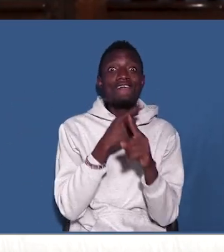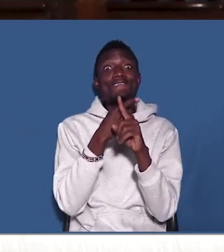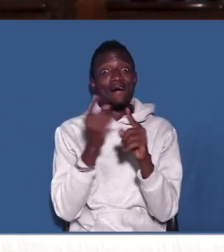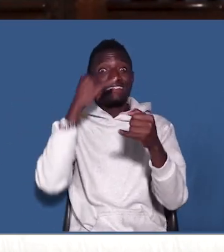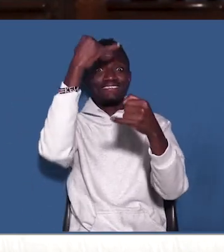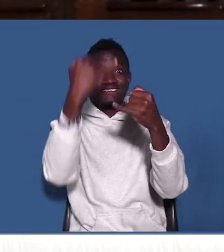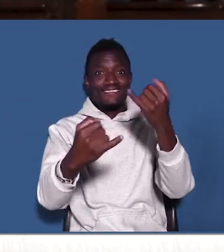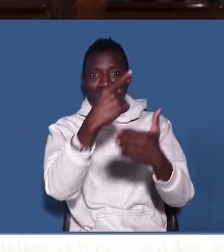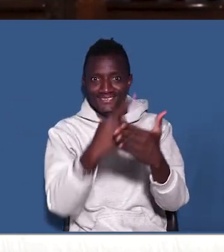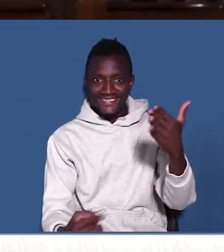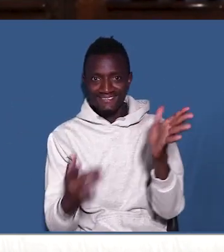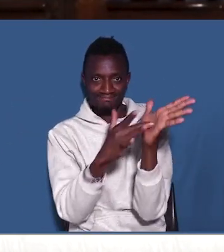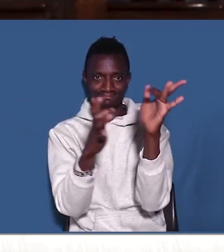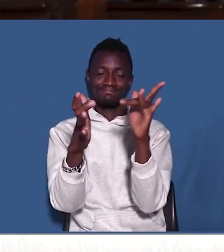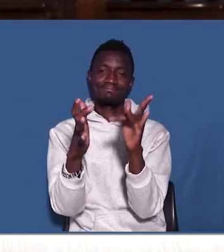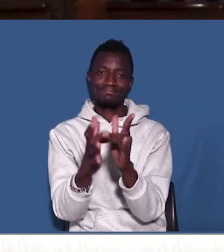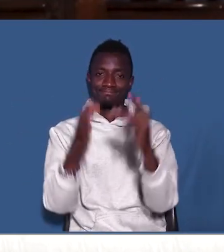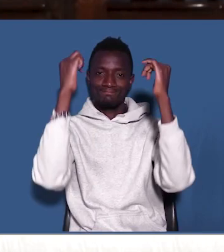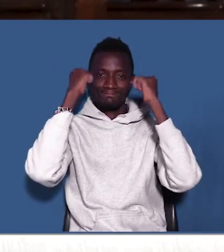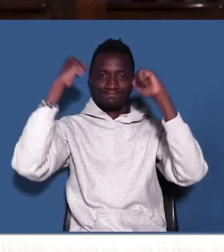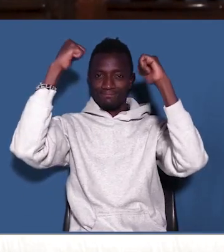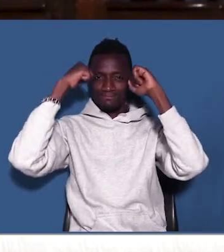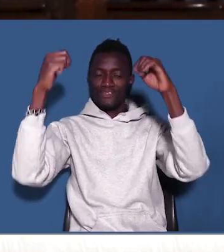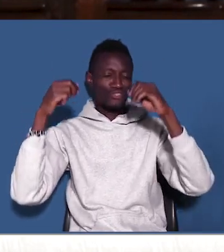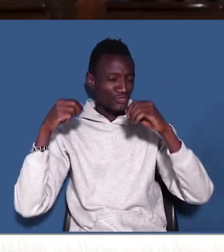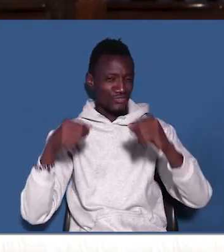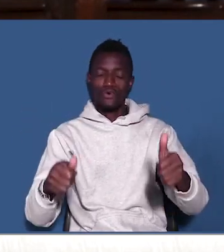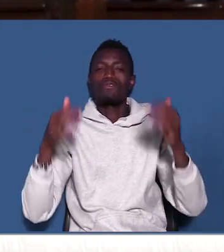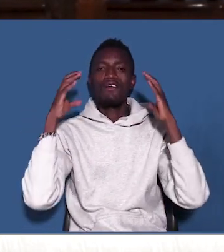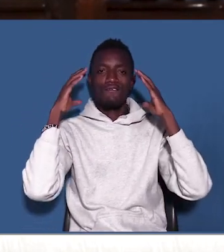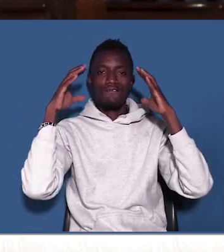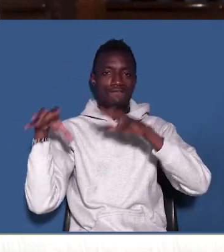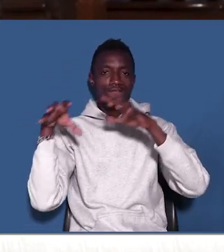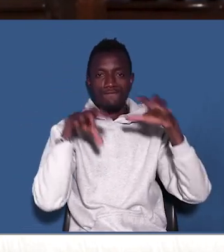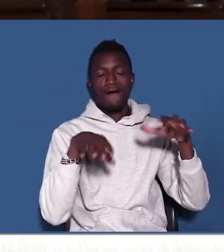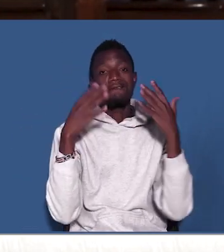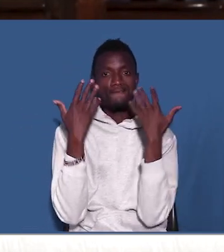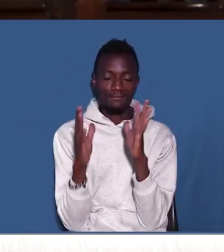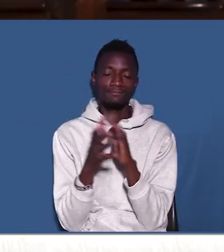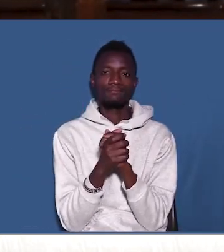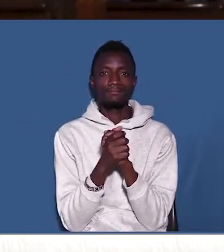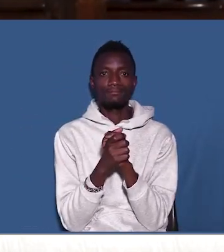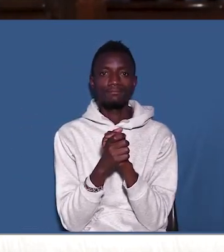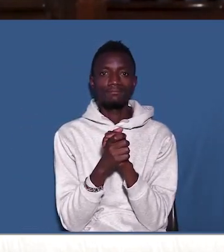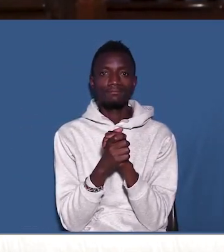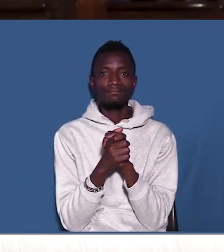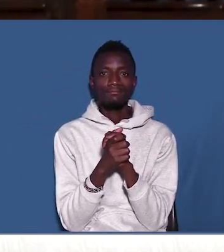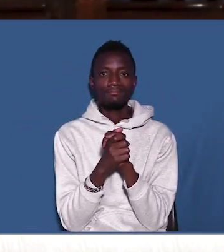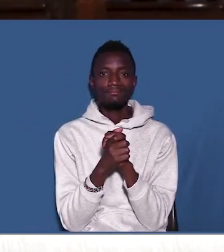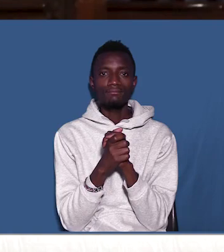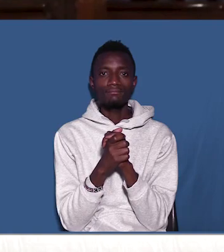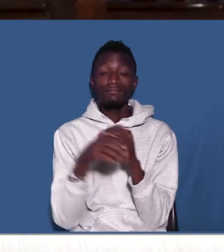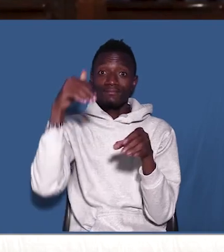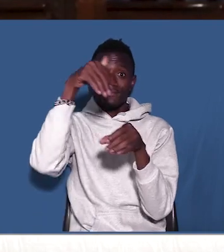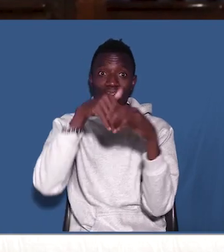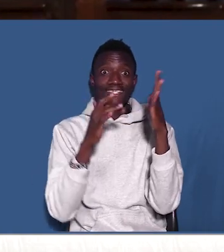overcome it. We need a savior who has triumphed over suffering. That is what we have